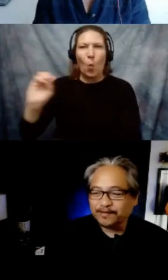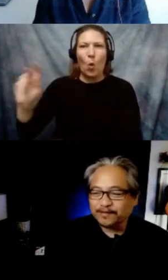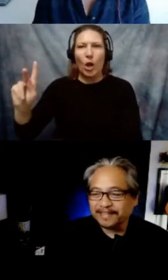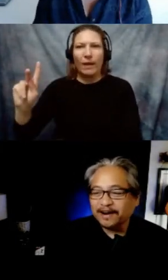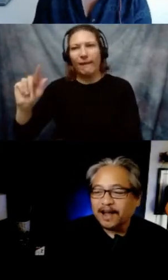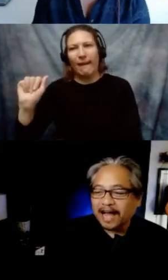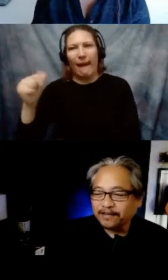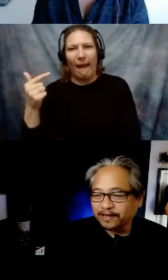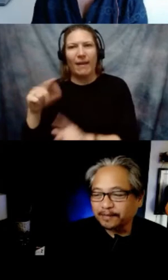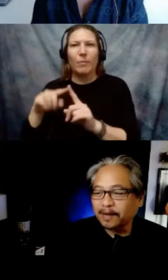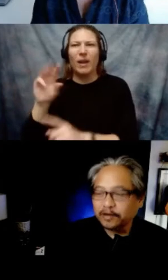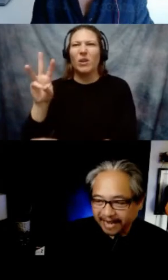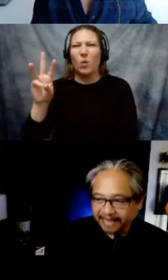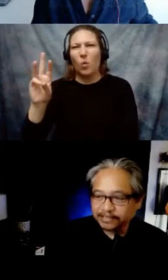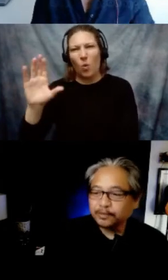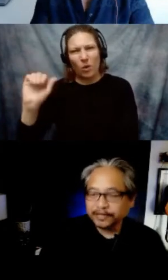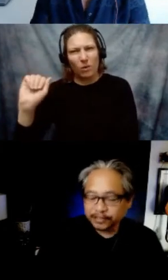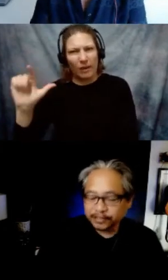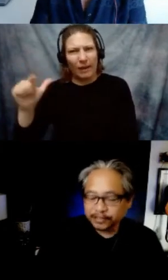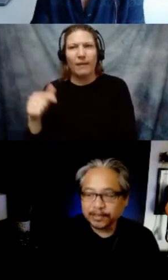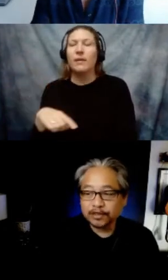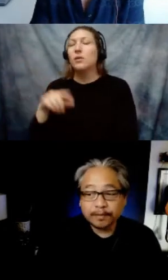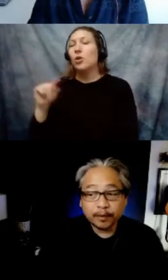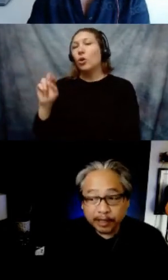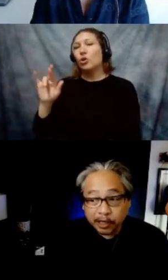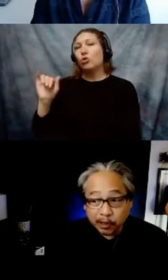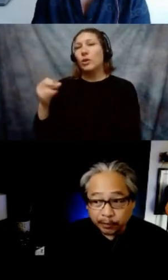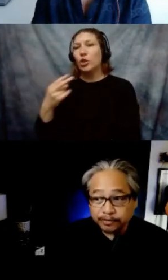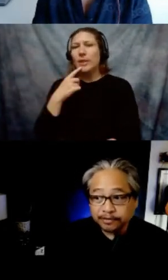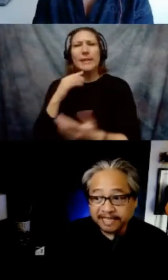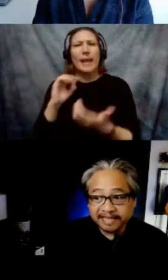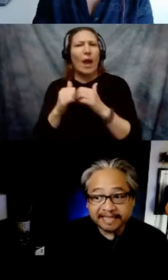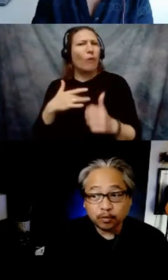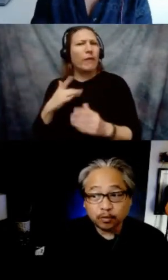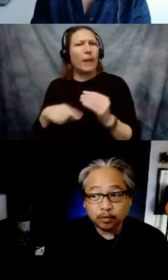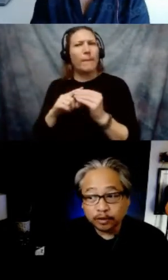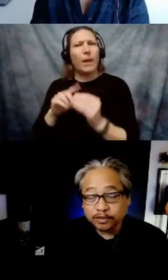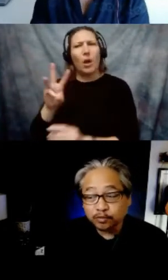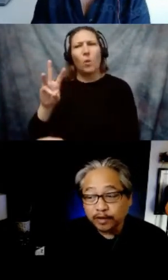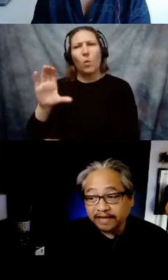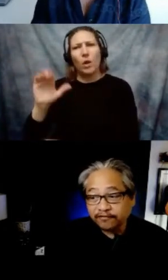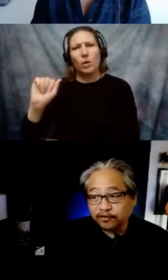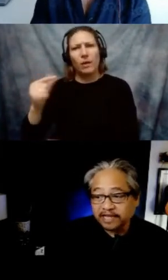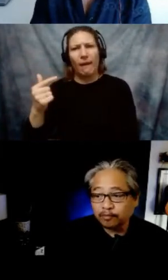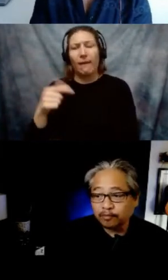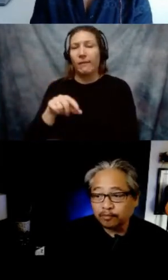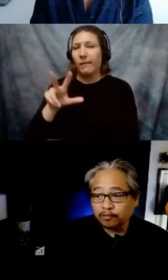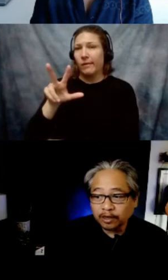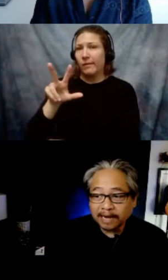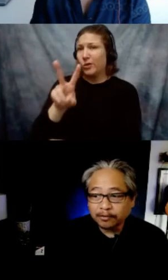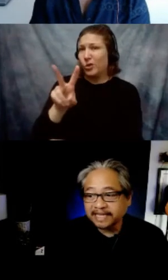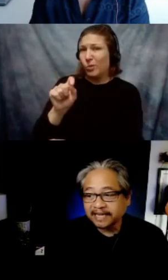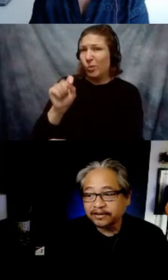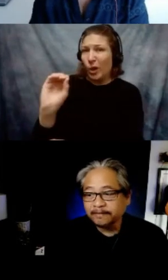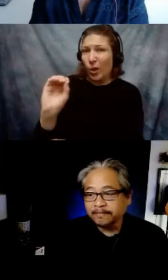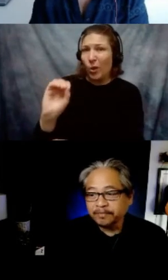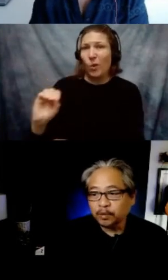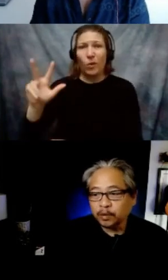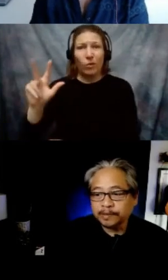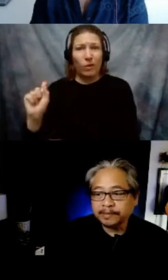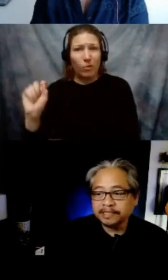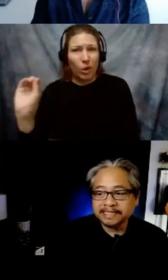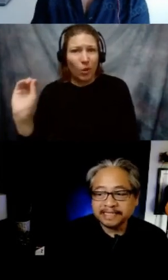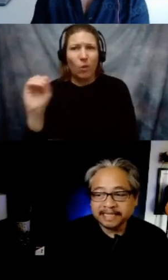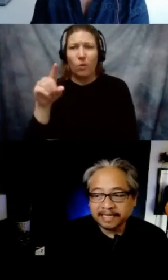Do you think that the world is ready for an even more elaborate standard? What do we miss by sticking with 2.1? Yeah, I think